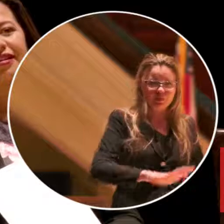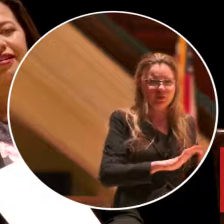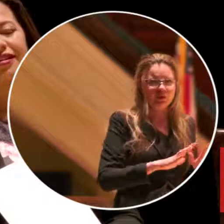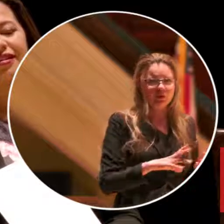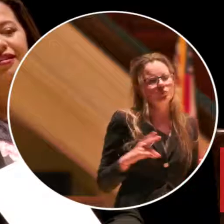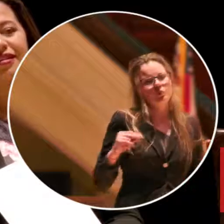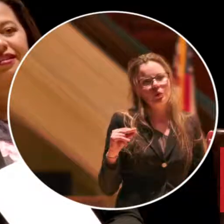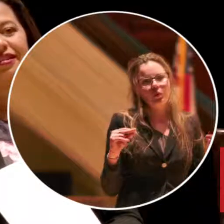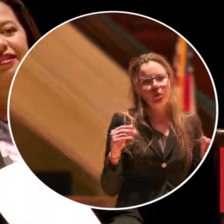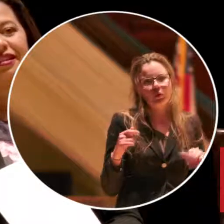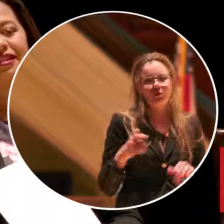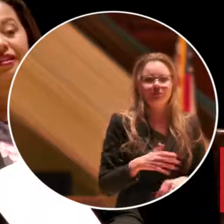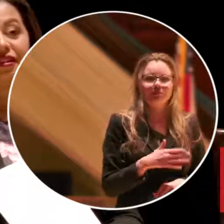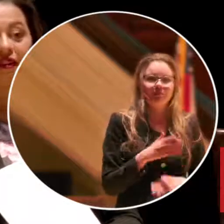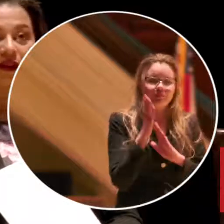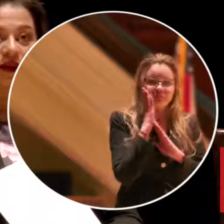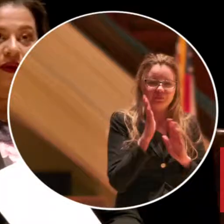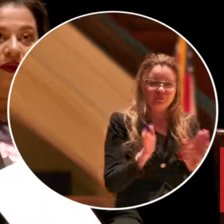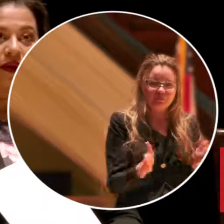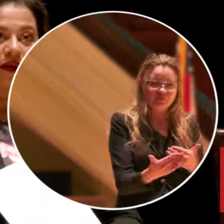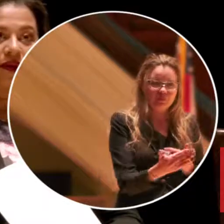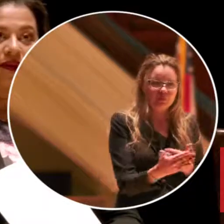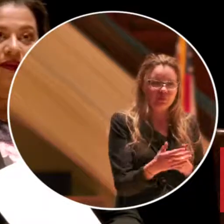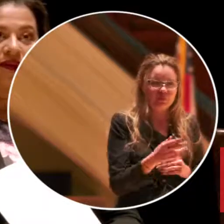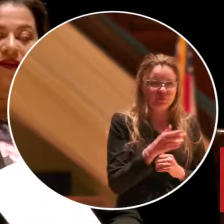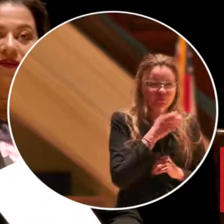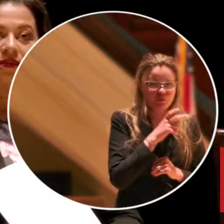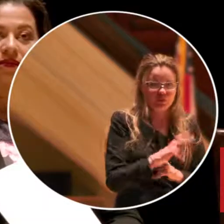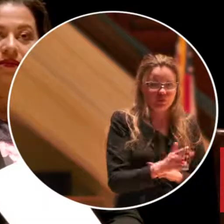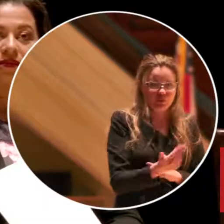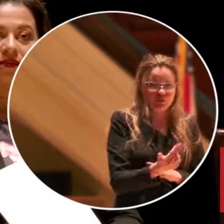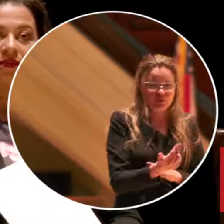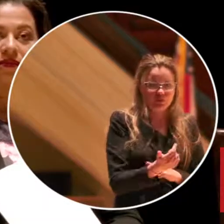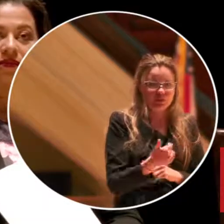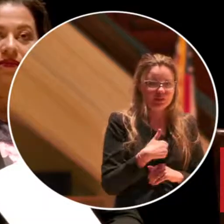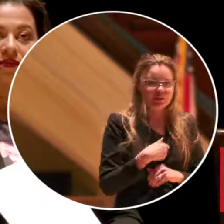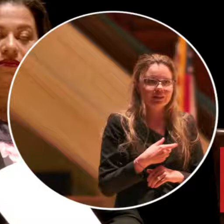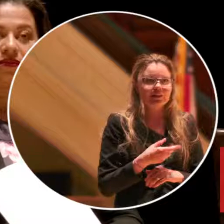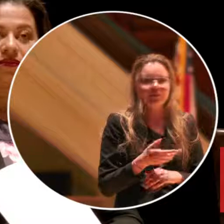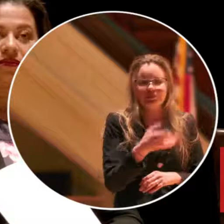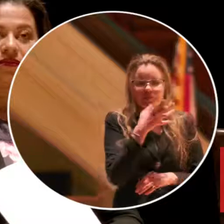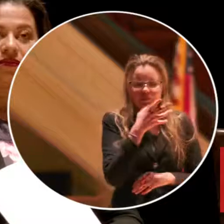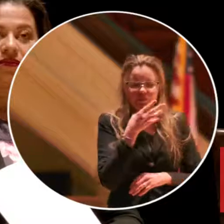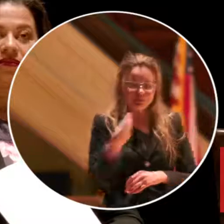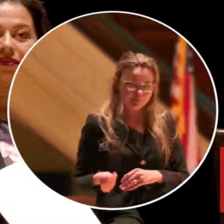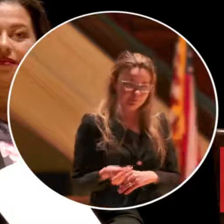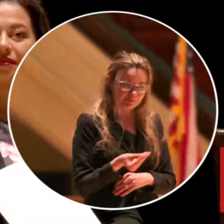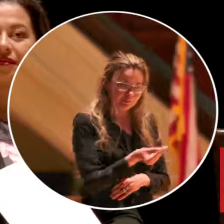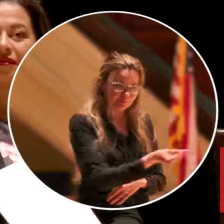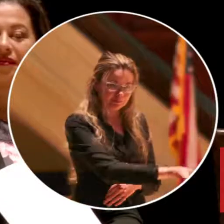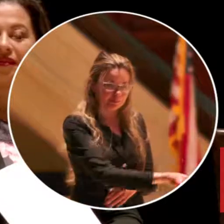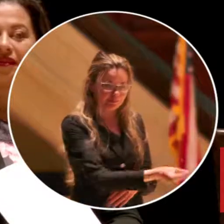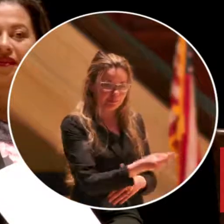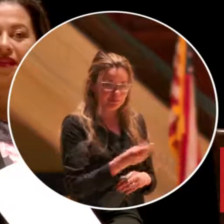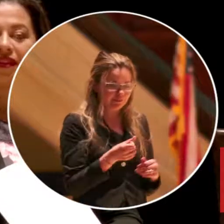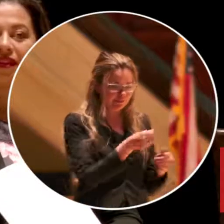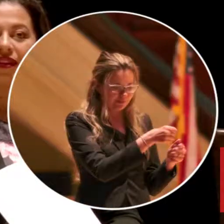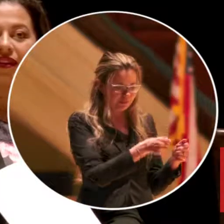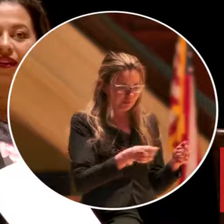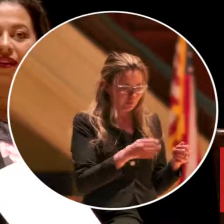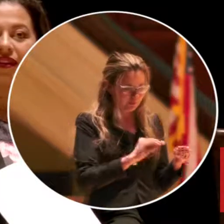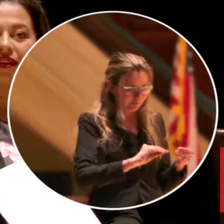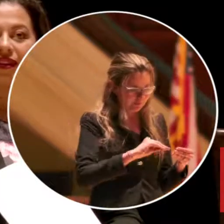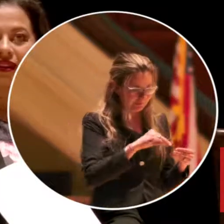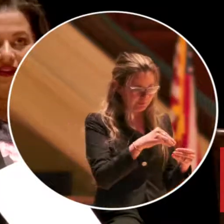hanging out. "Here, I got this for you," she said, handing me a manila envelope. As it was neither Christmas nor